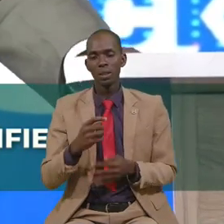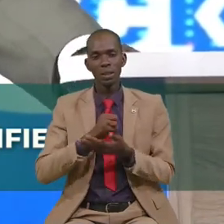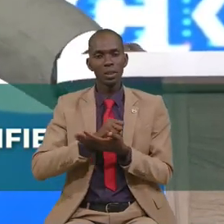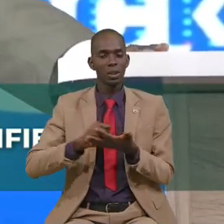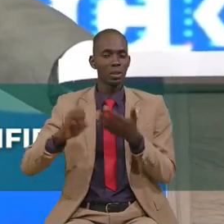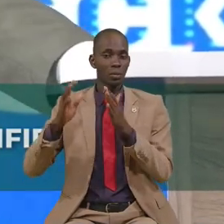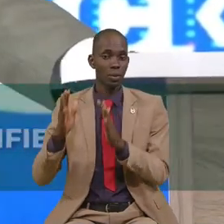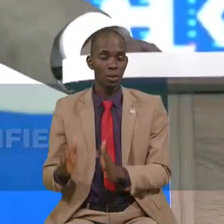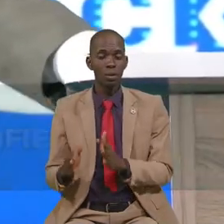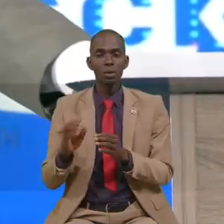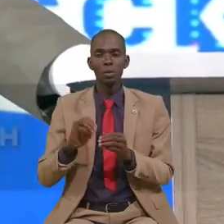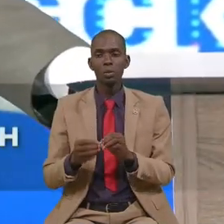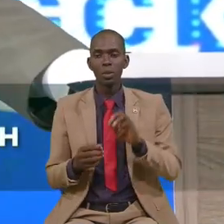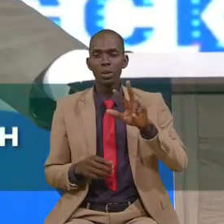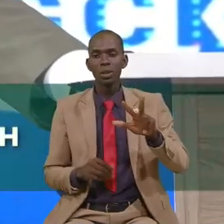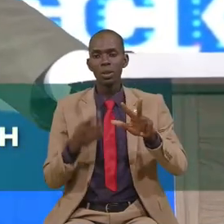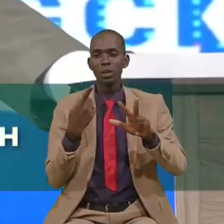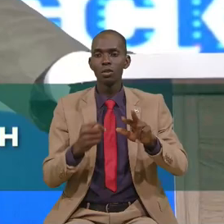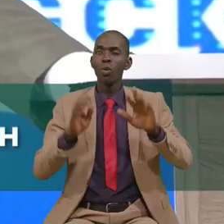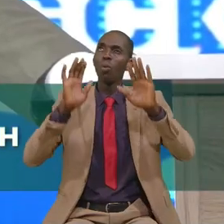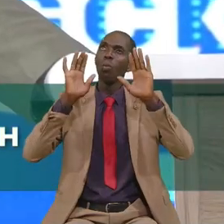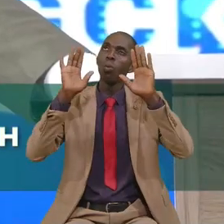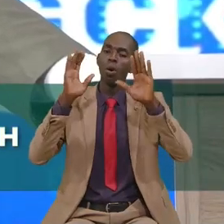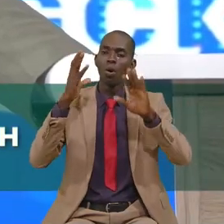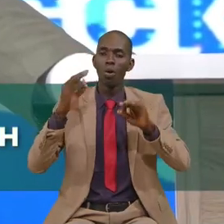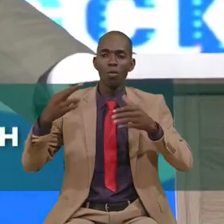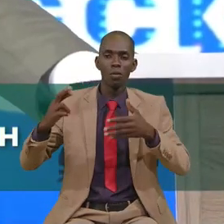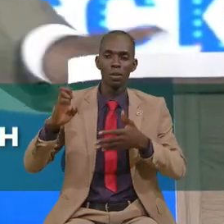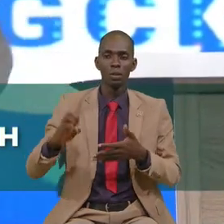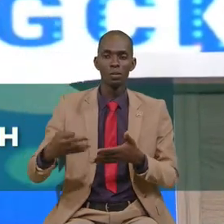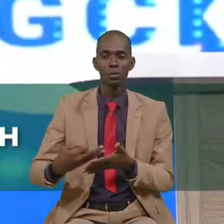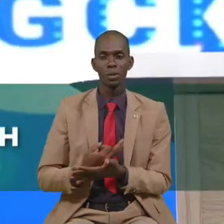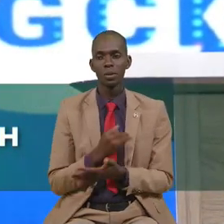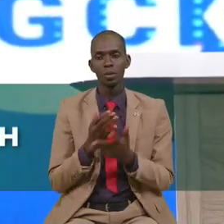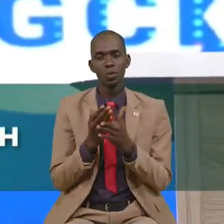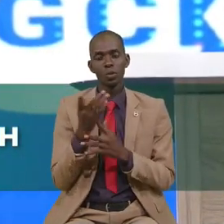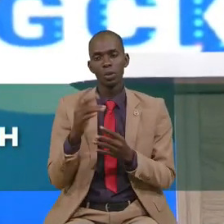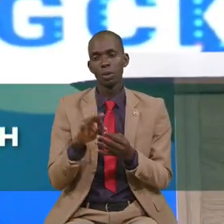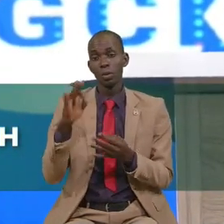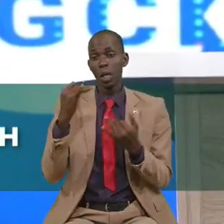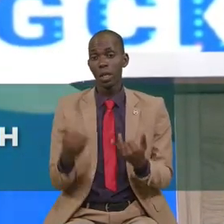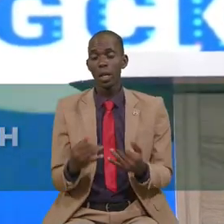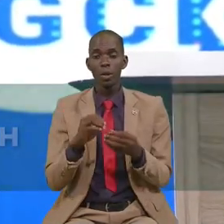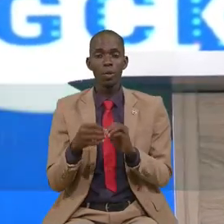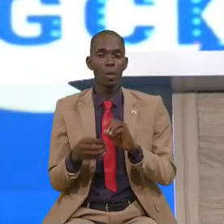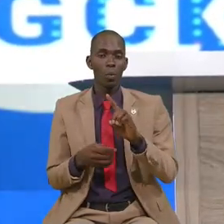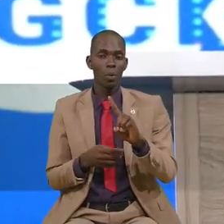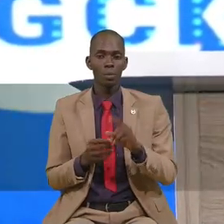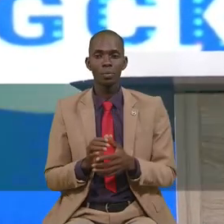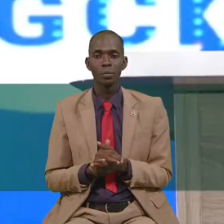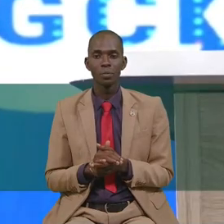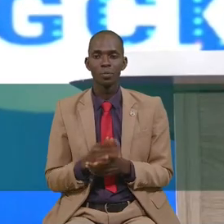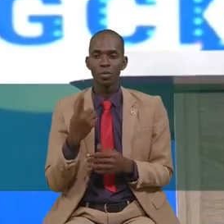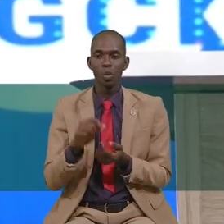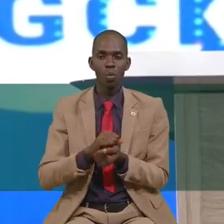we're looking at the wonder of refreshing through the Spirit. Number one. Number one is the washing